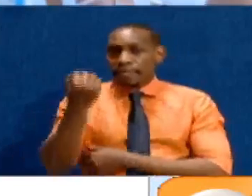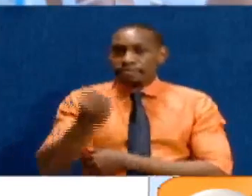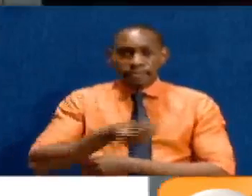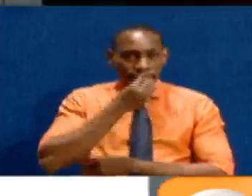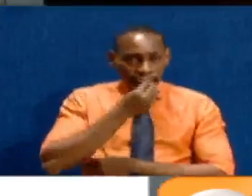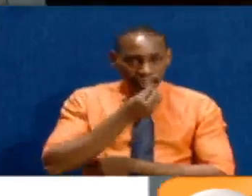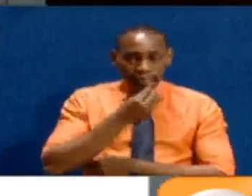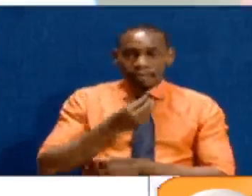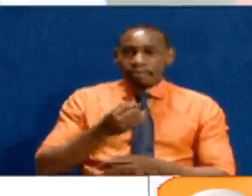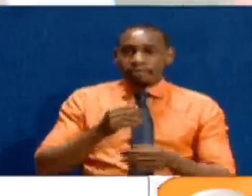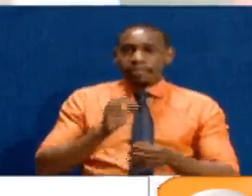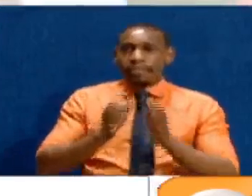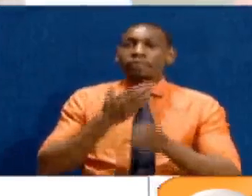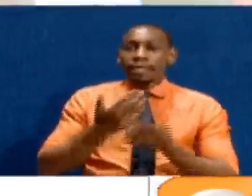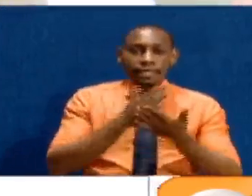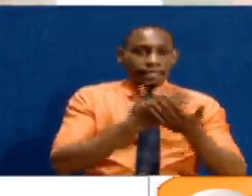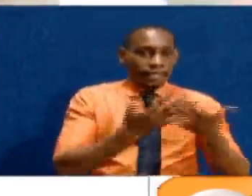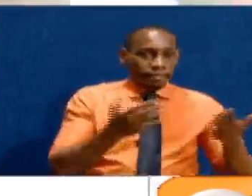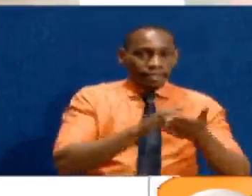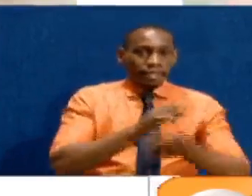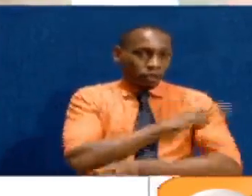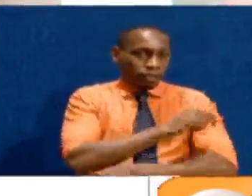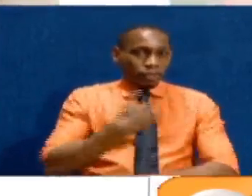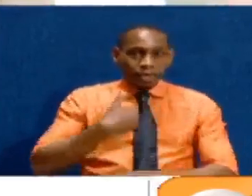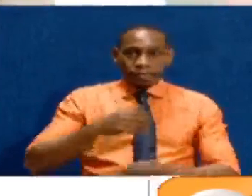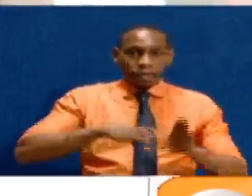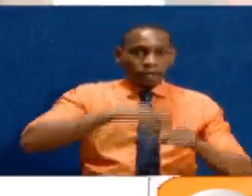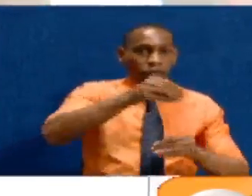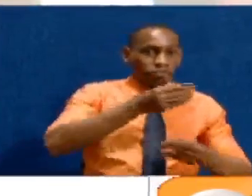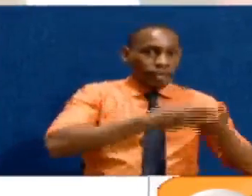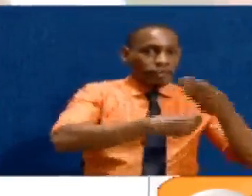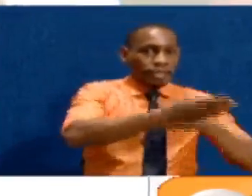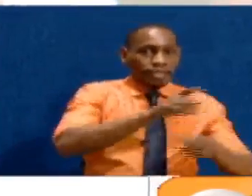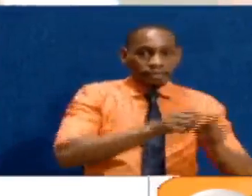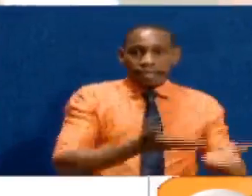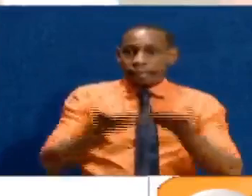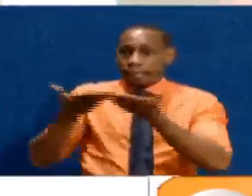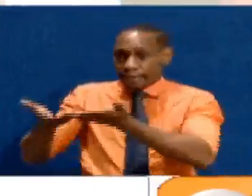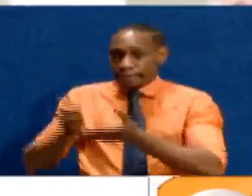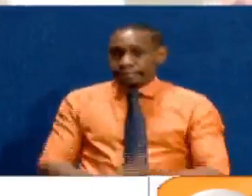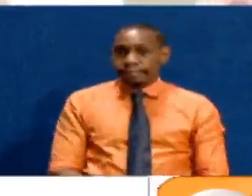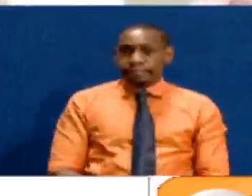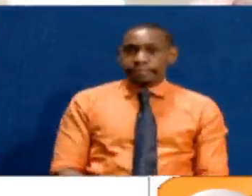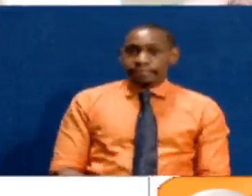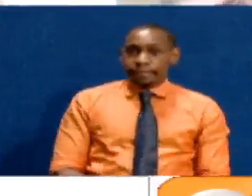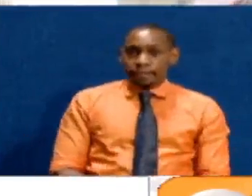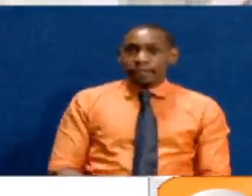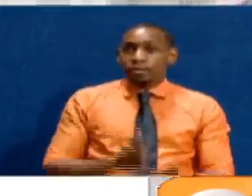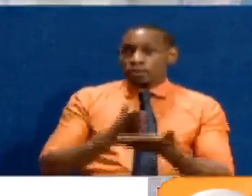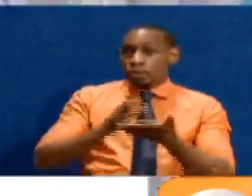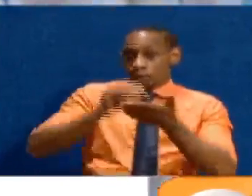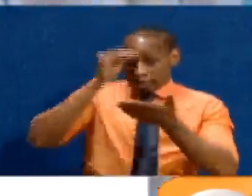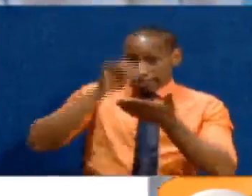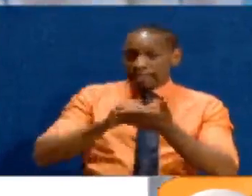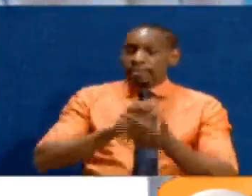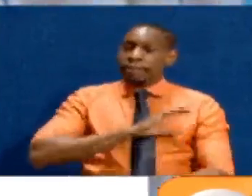eats something. When she wants something that is not in the hospital, I go outside and buy it and bring it to her. I've learned I can